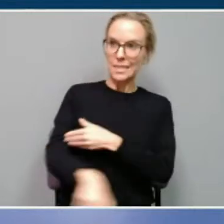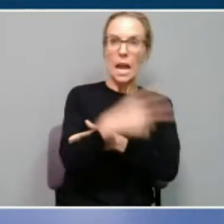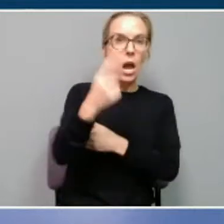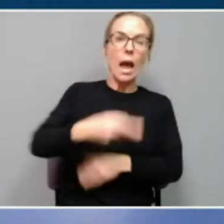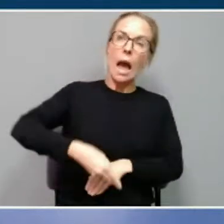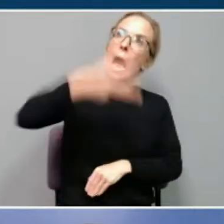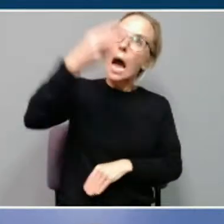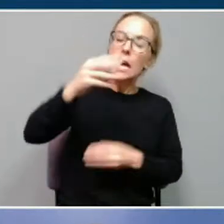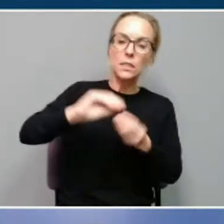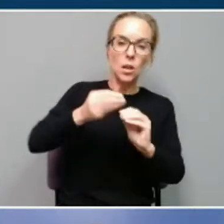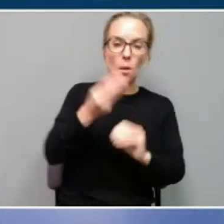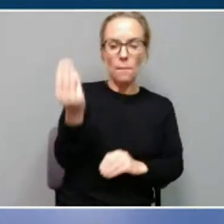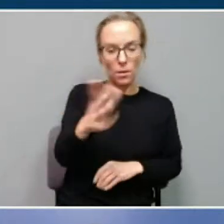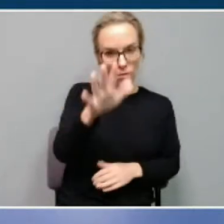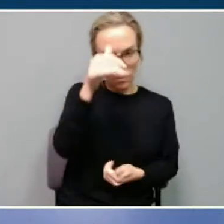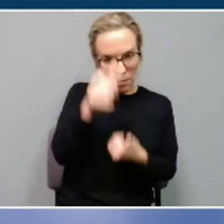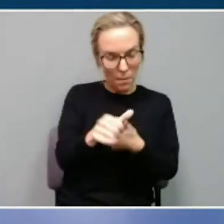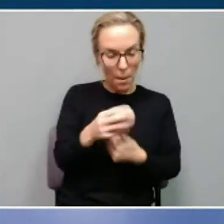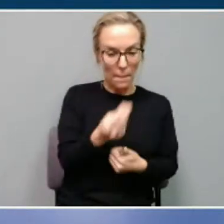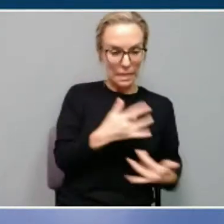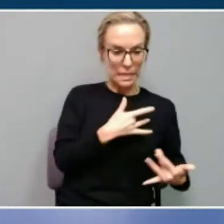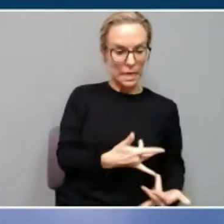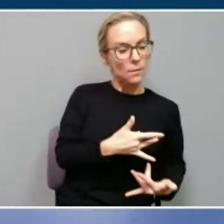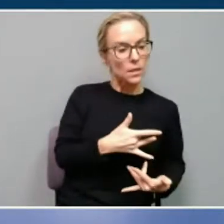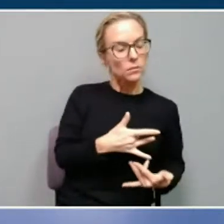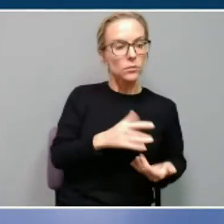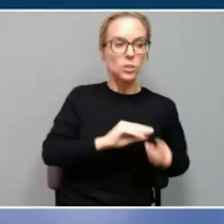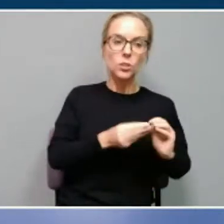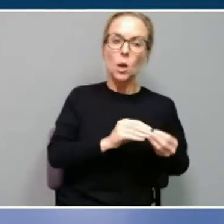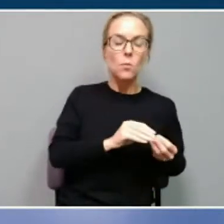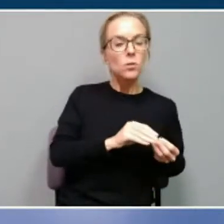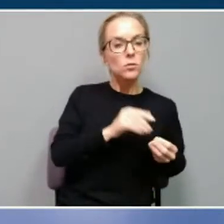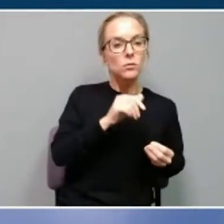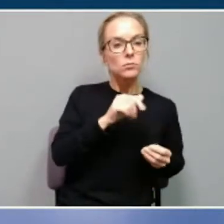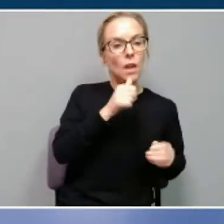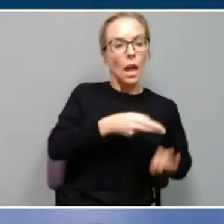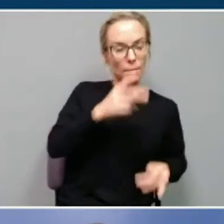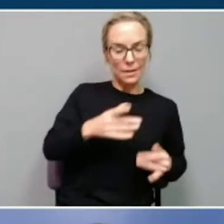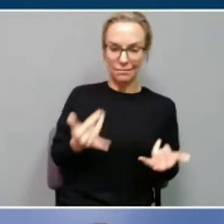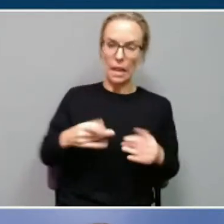Remember, Mondays are always lower because of how reports come in.